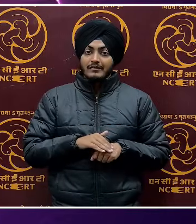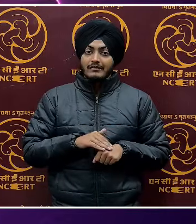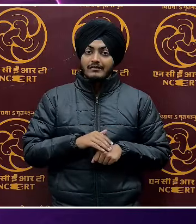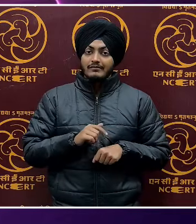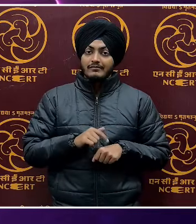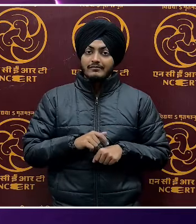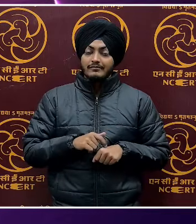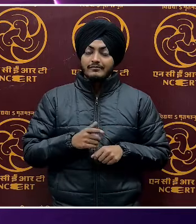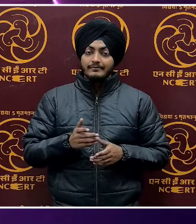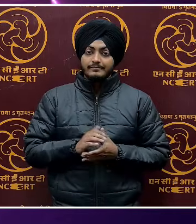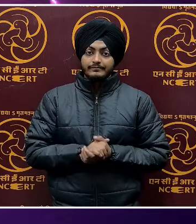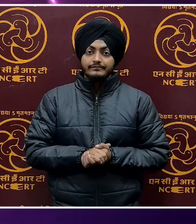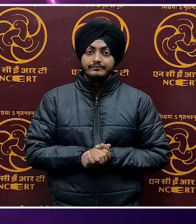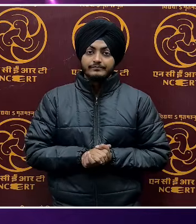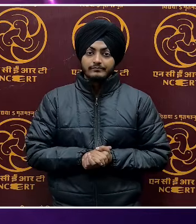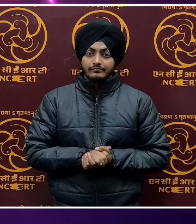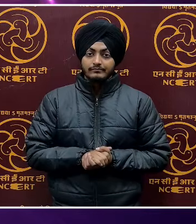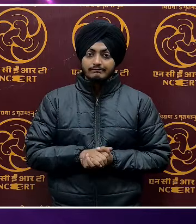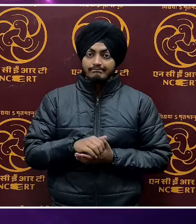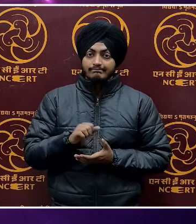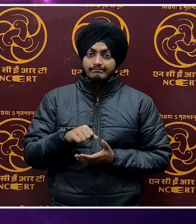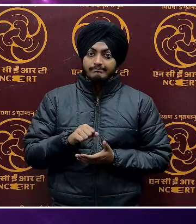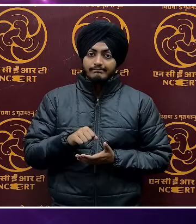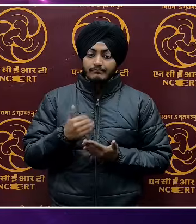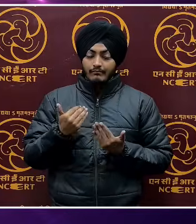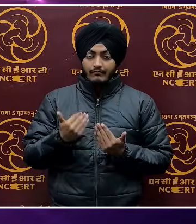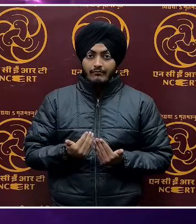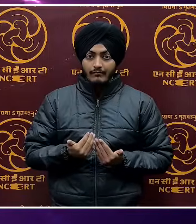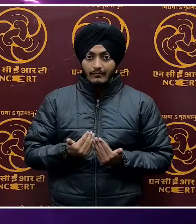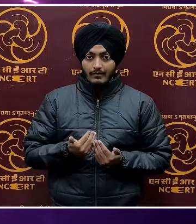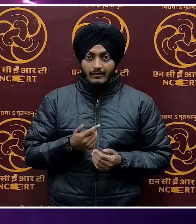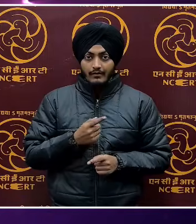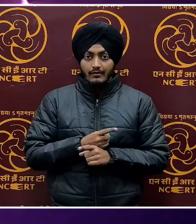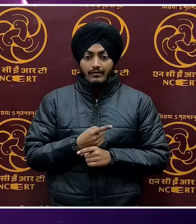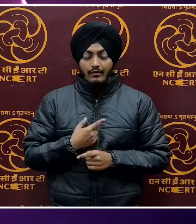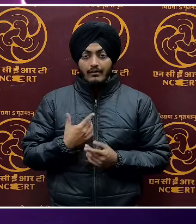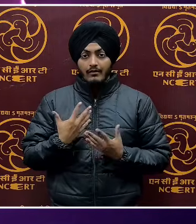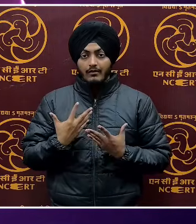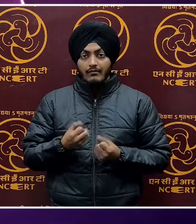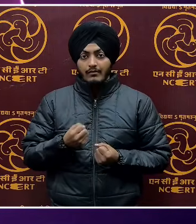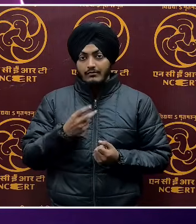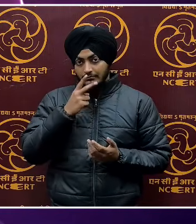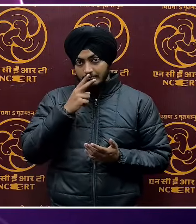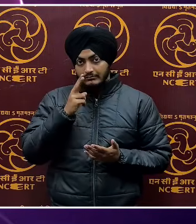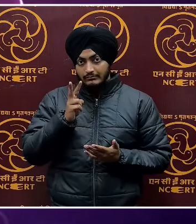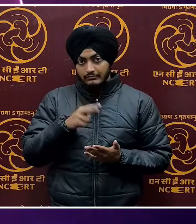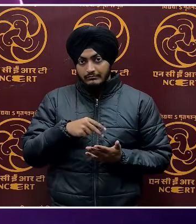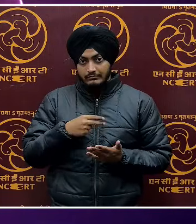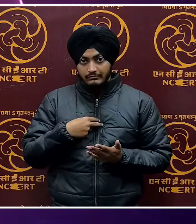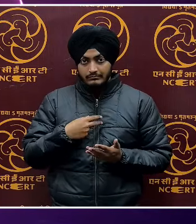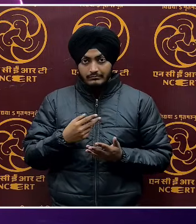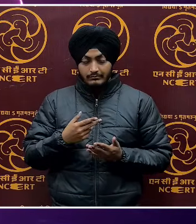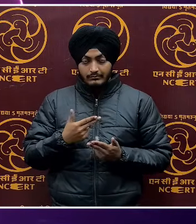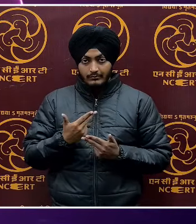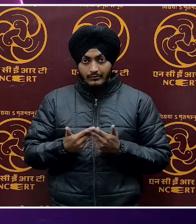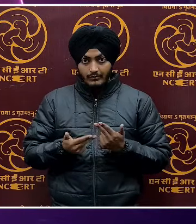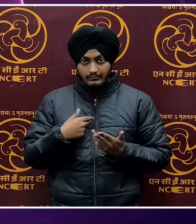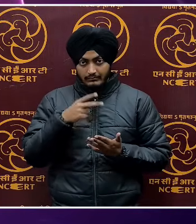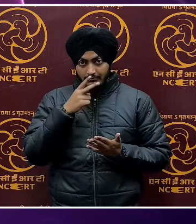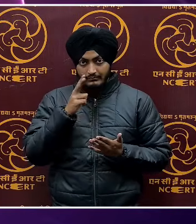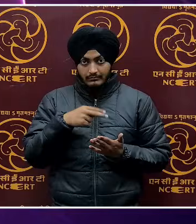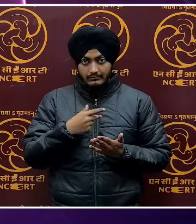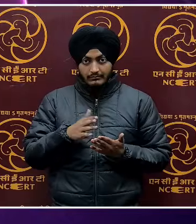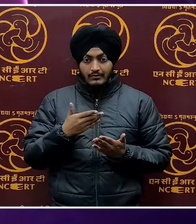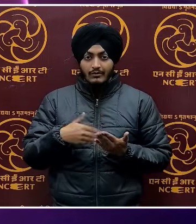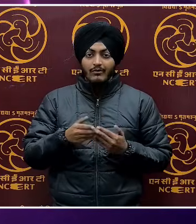ocean and the pleasant land. Yes, absolutely. Now ma'am, I want to see that we have read the poem. Yes. Okay. But I want to see, have